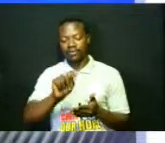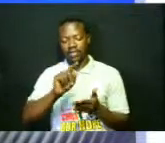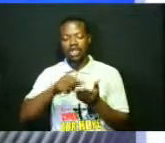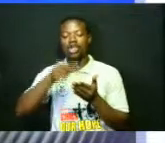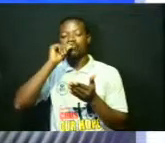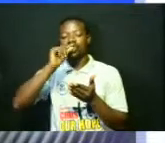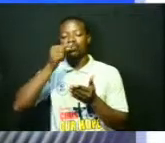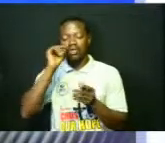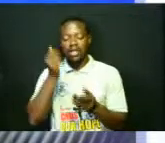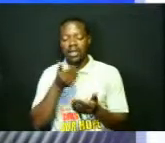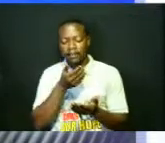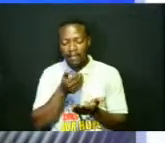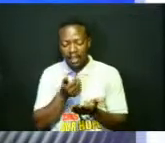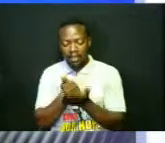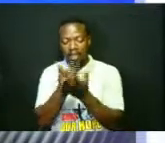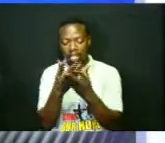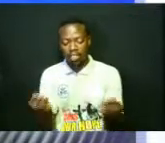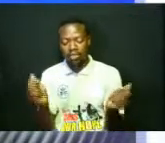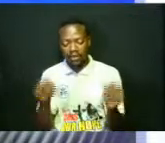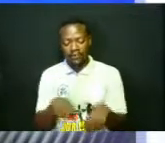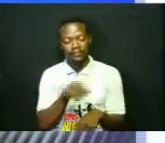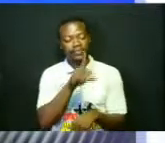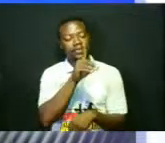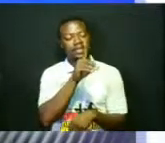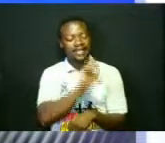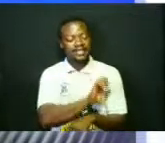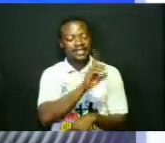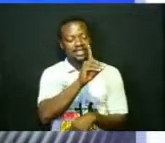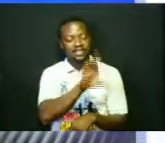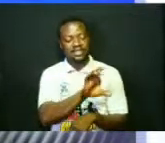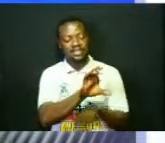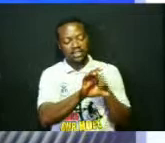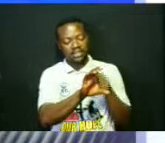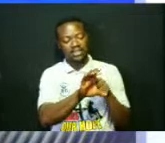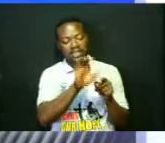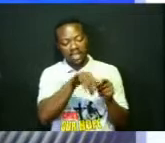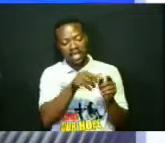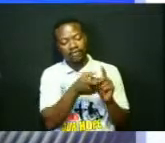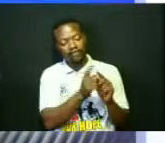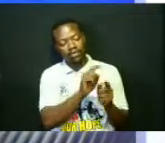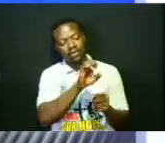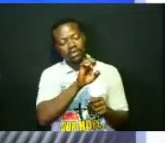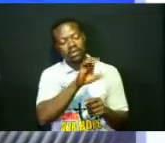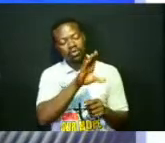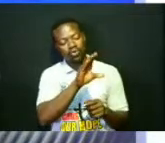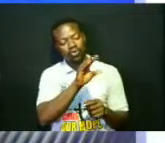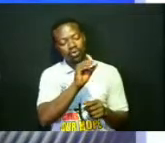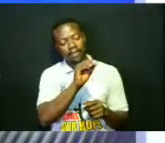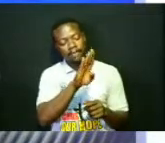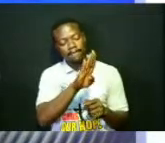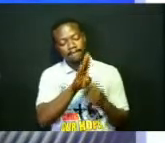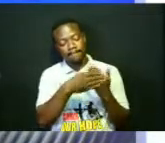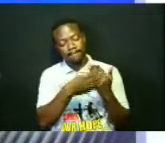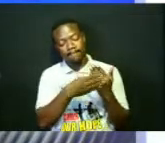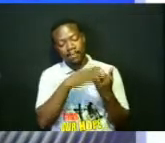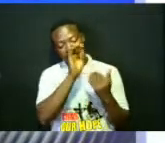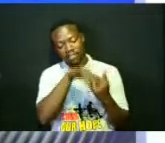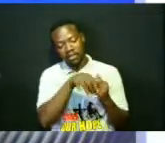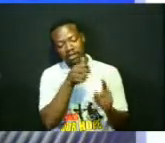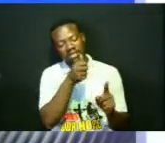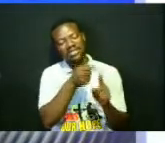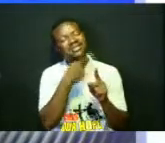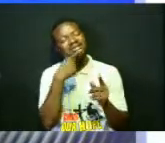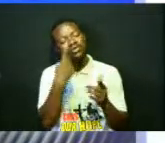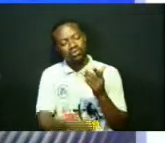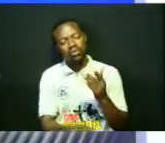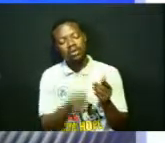Finally, EDC. EDC is a subsidiary of the Ecobank Group. EDC is saying that they can